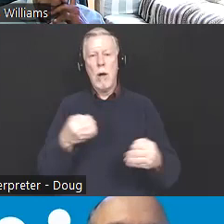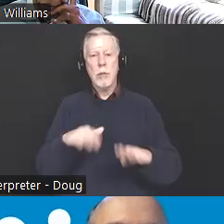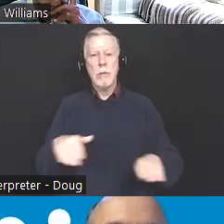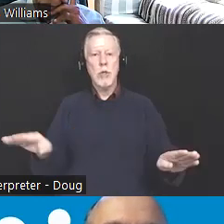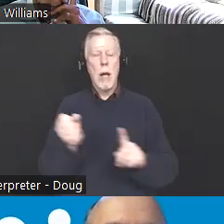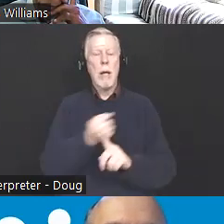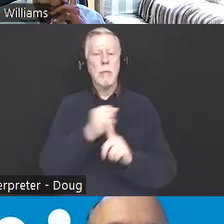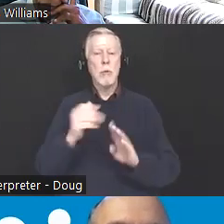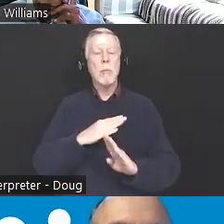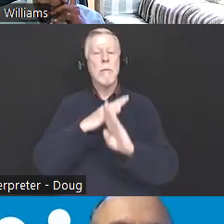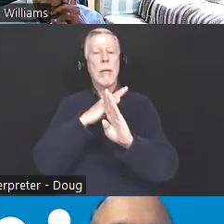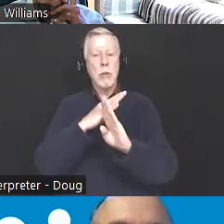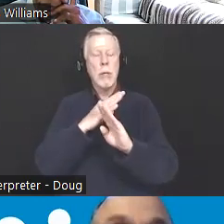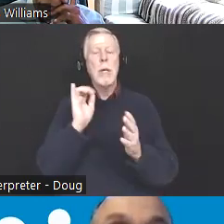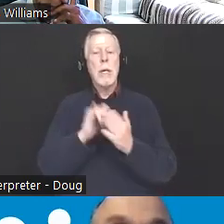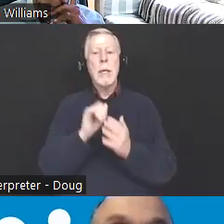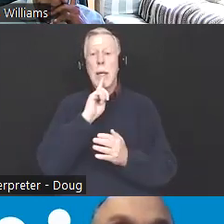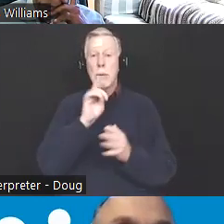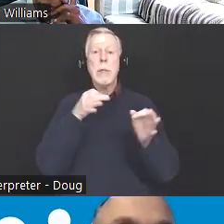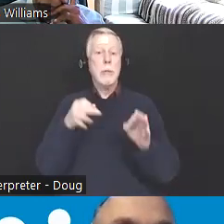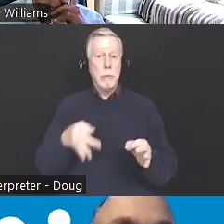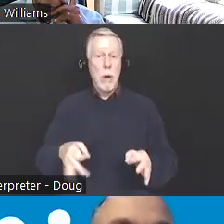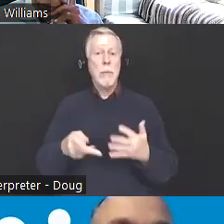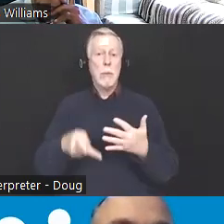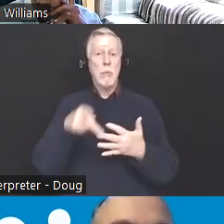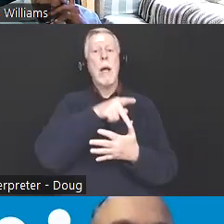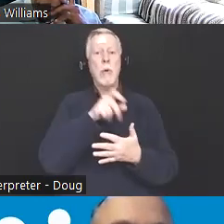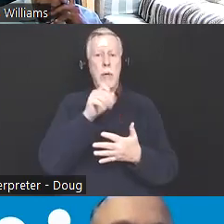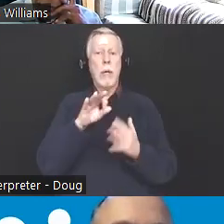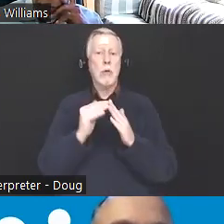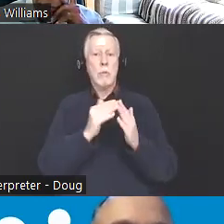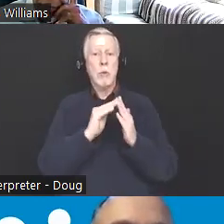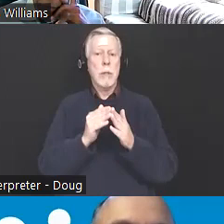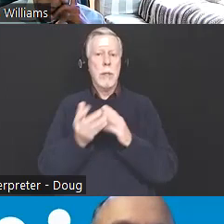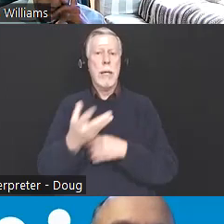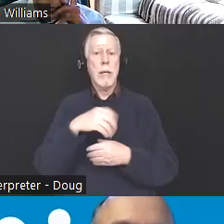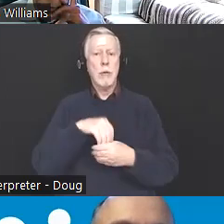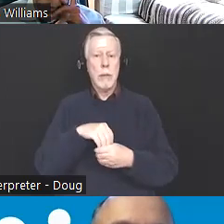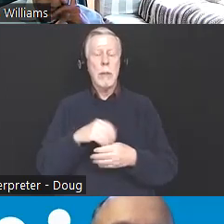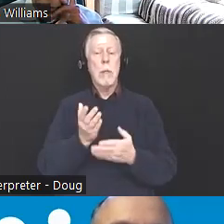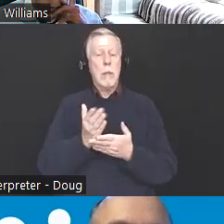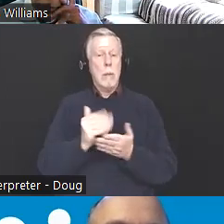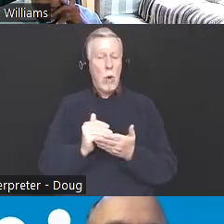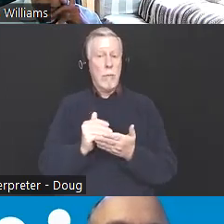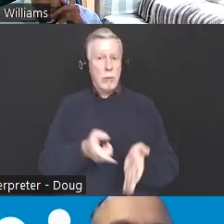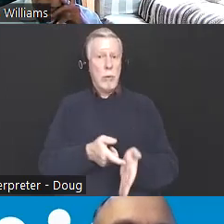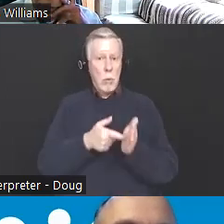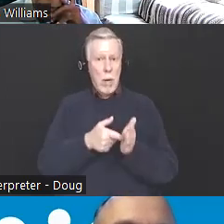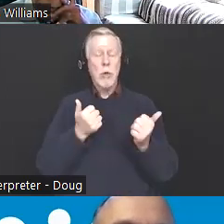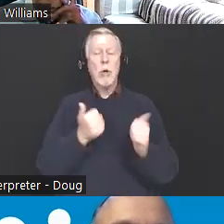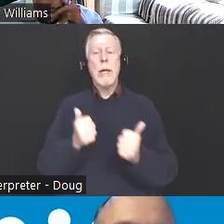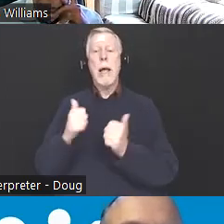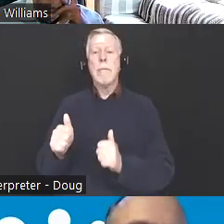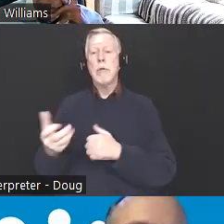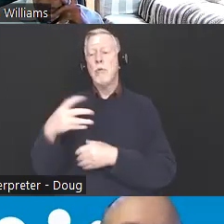that really describes the priority of community engagement. And part of what will be required are efforts to engage